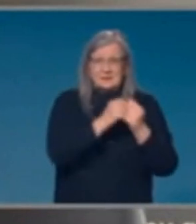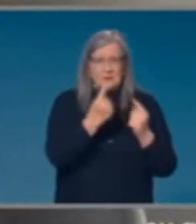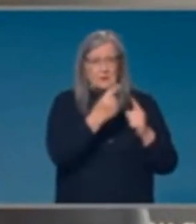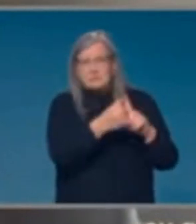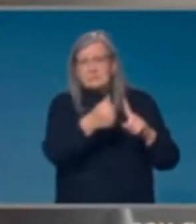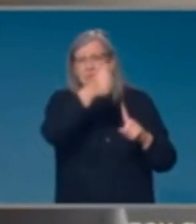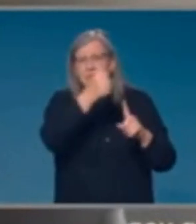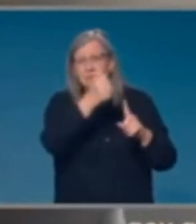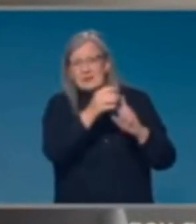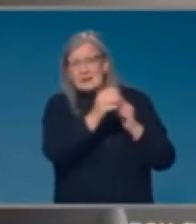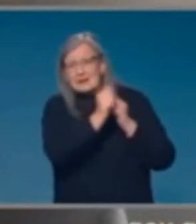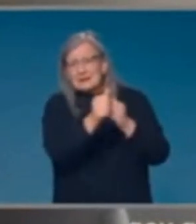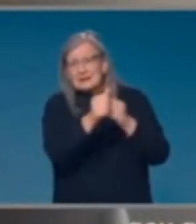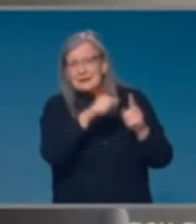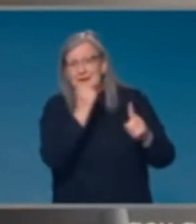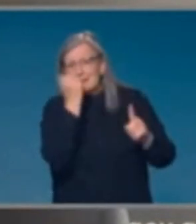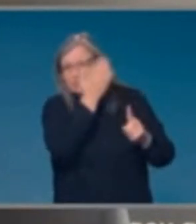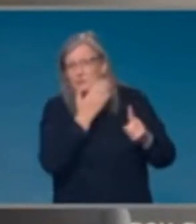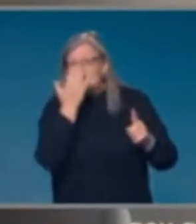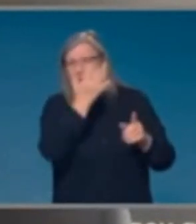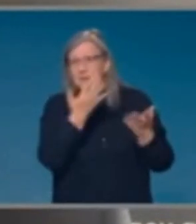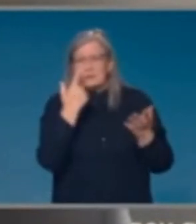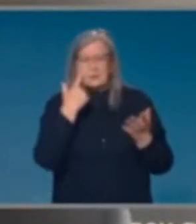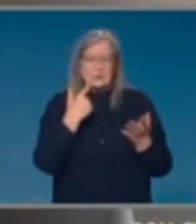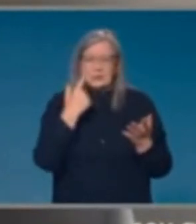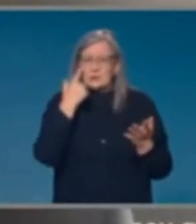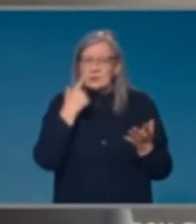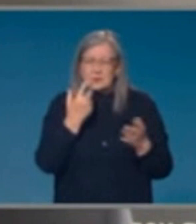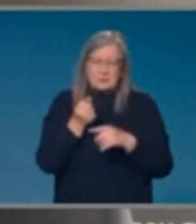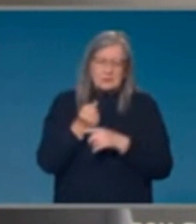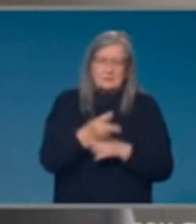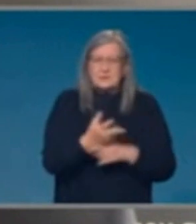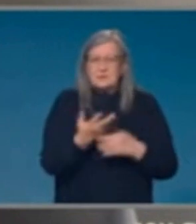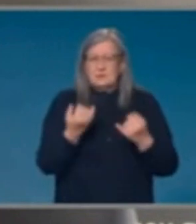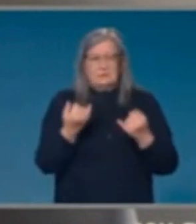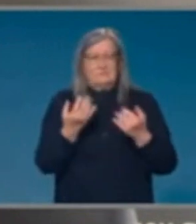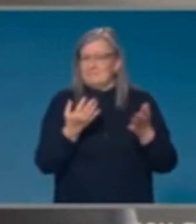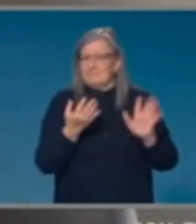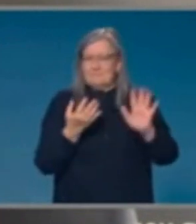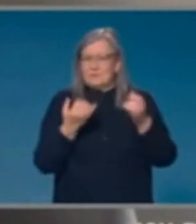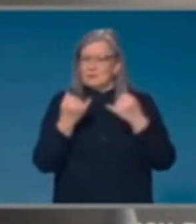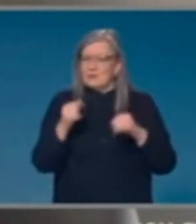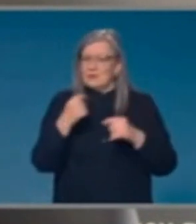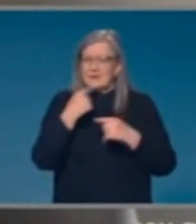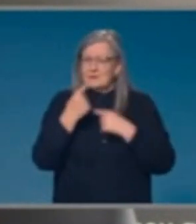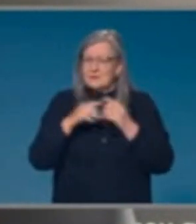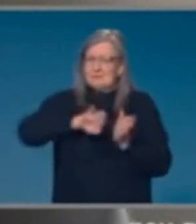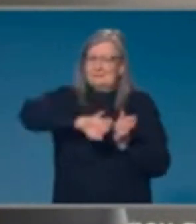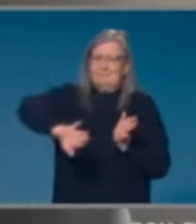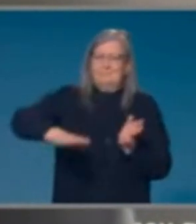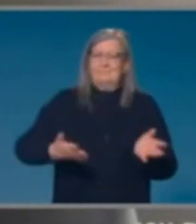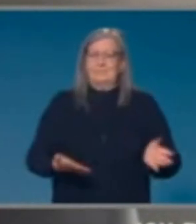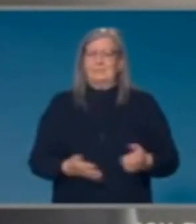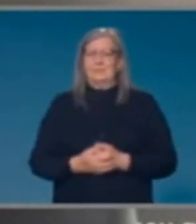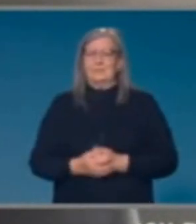across every front to try to break down that resistance in some pockets. And Claire.